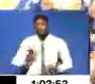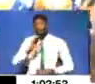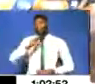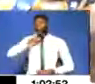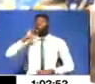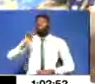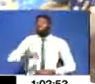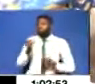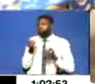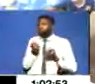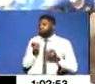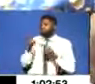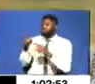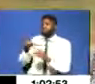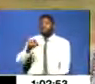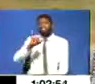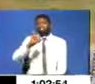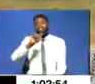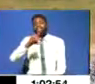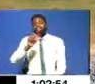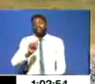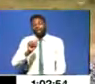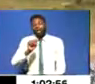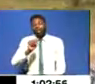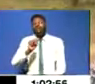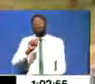in Yala Sub-County Mortuary.